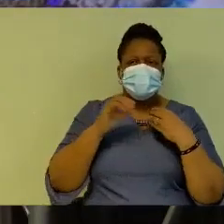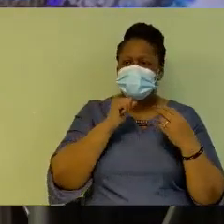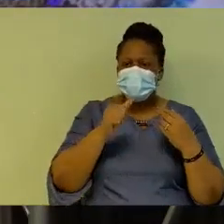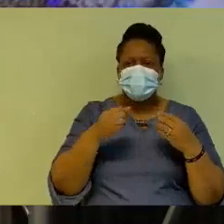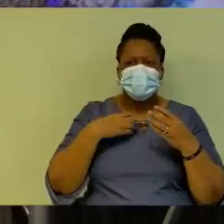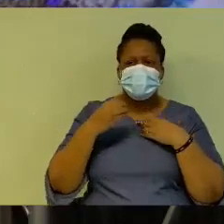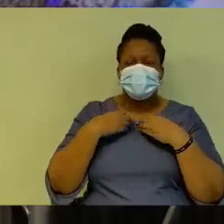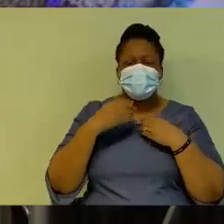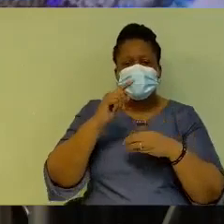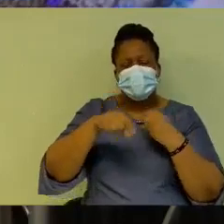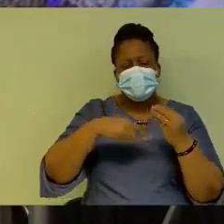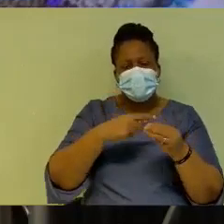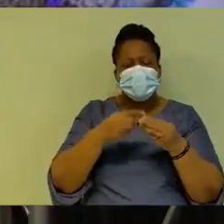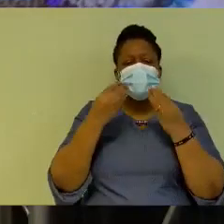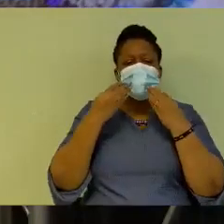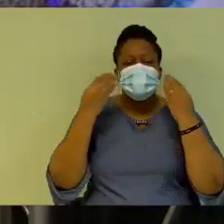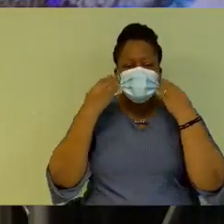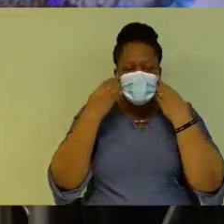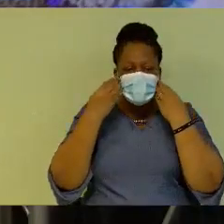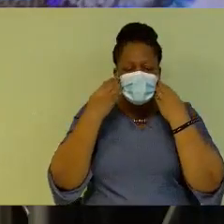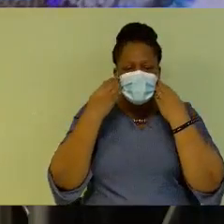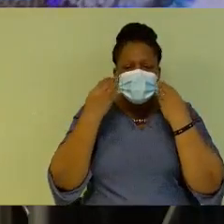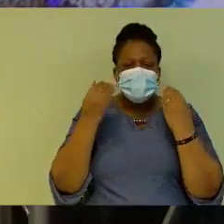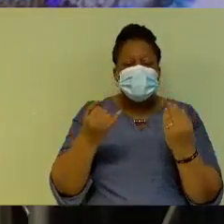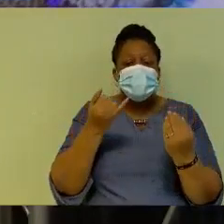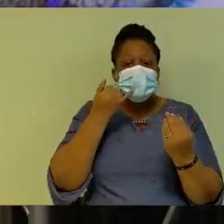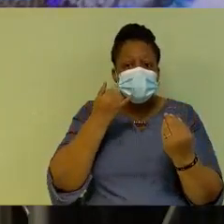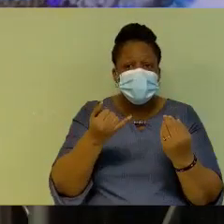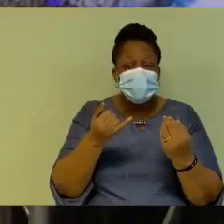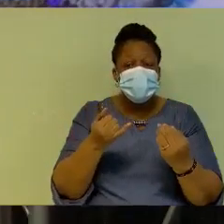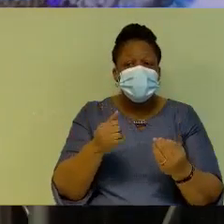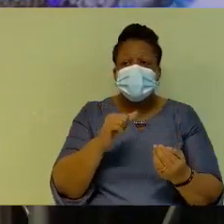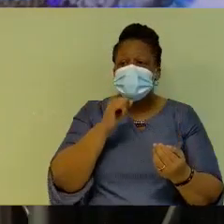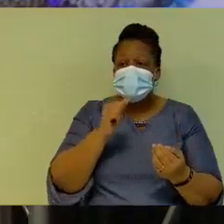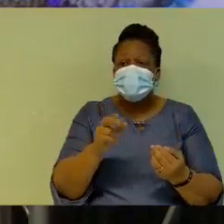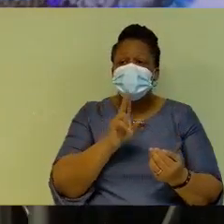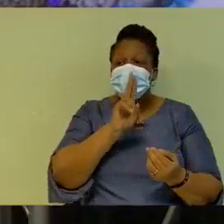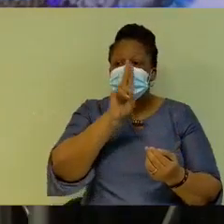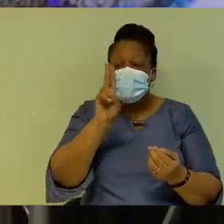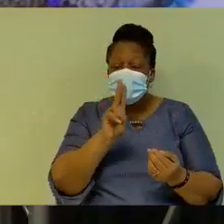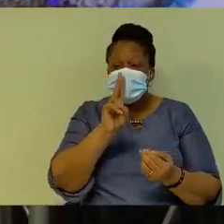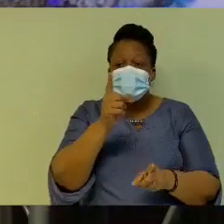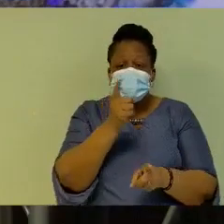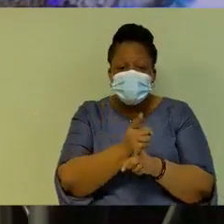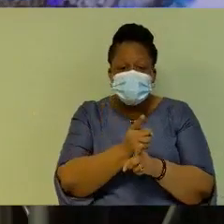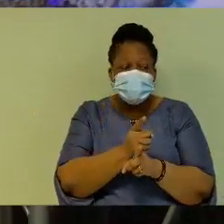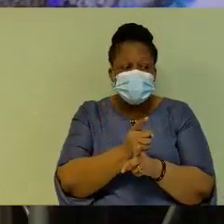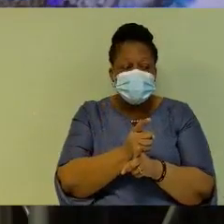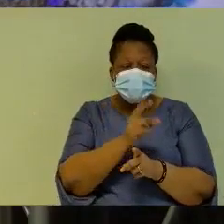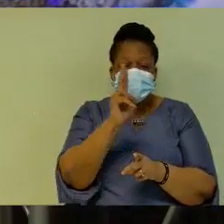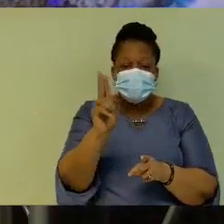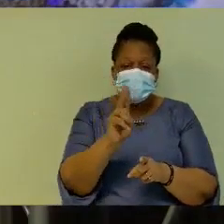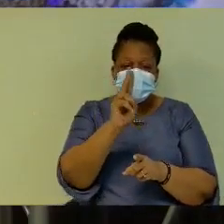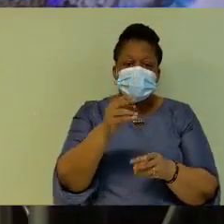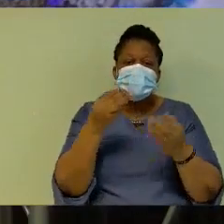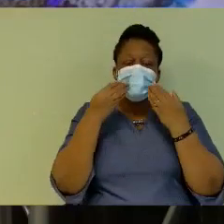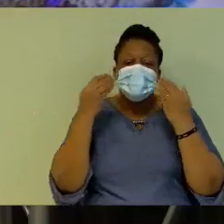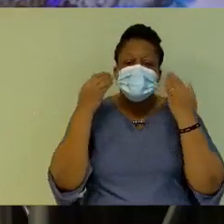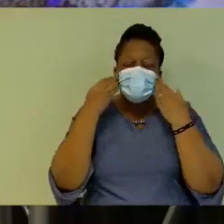we are complaining about, or what we are trying to prevent, is the misuse of the mask. When you're going to use the mask to hide